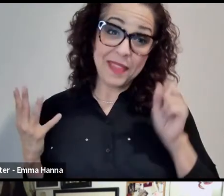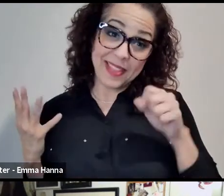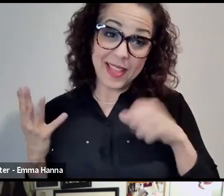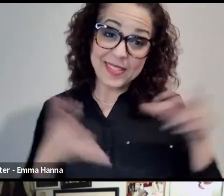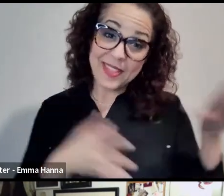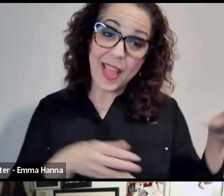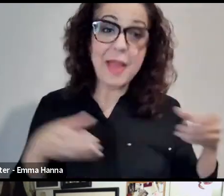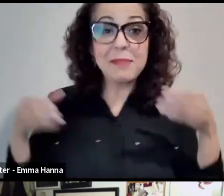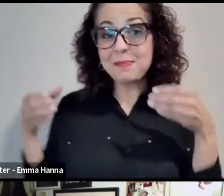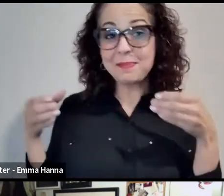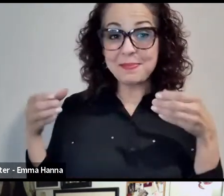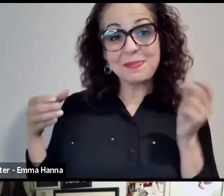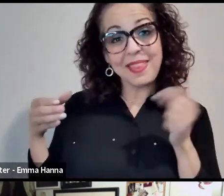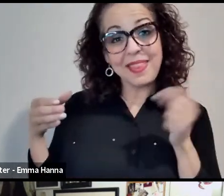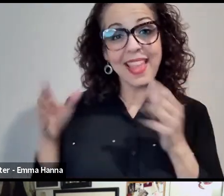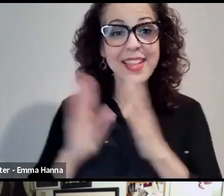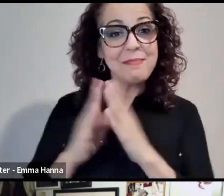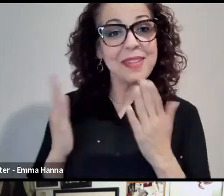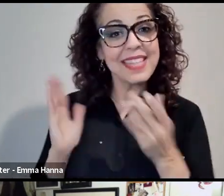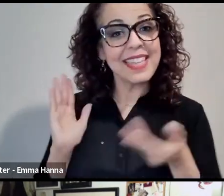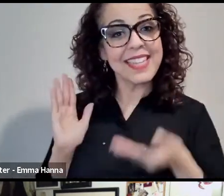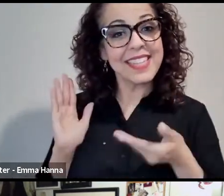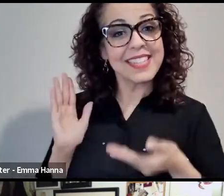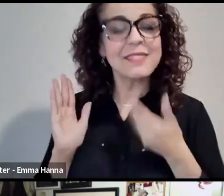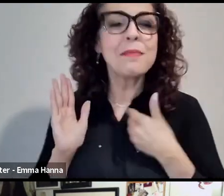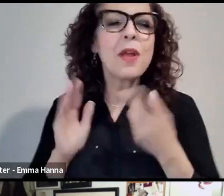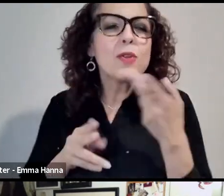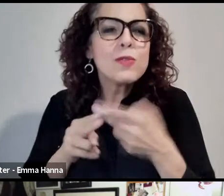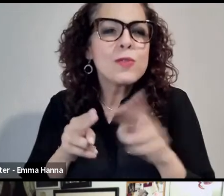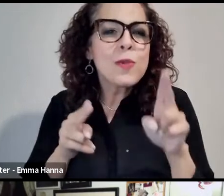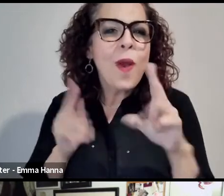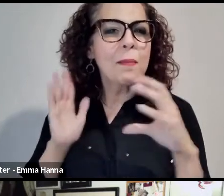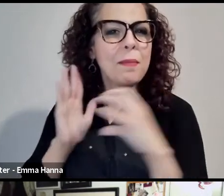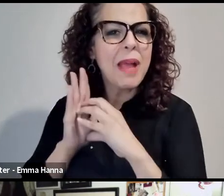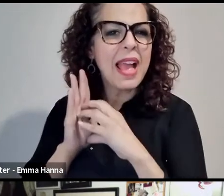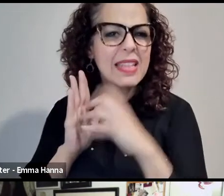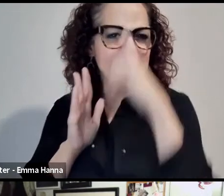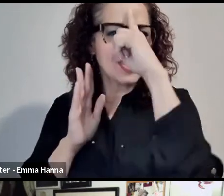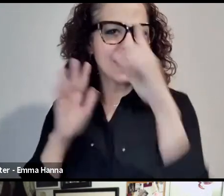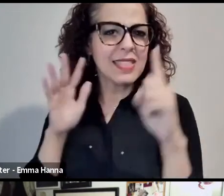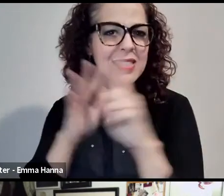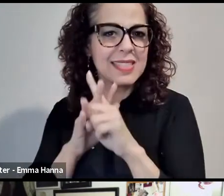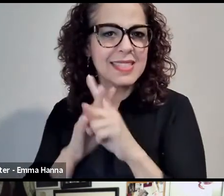Great. There's just a very short passage though that it's just made me think of.